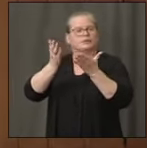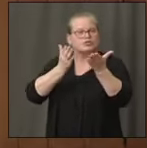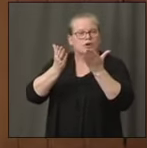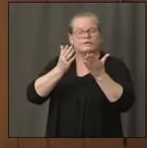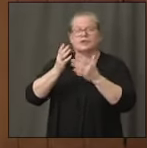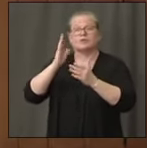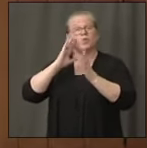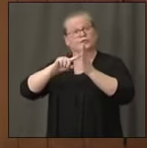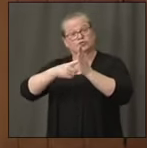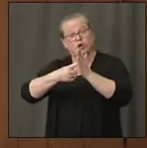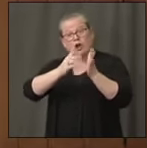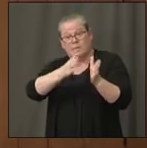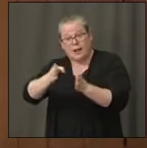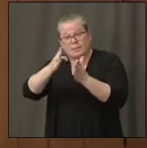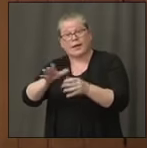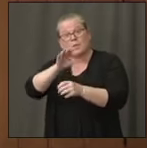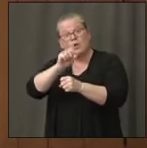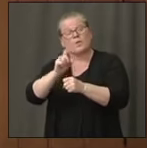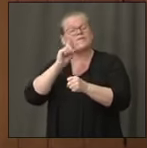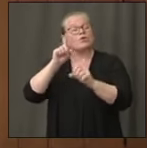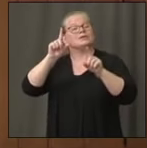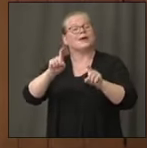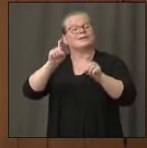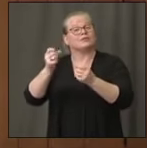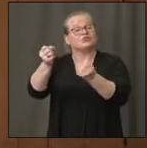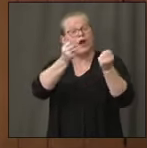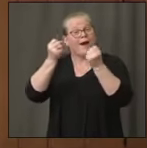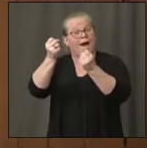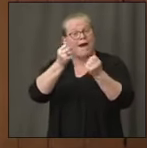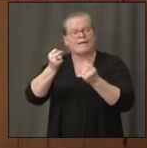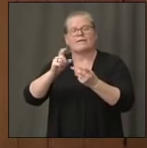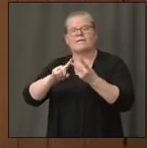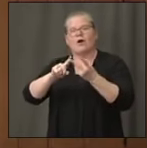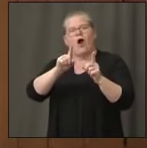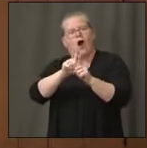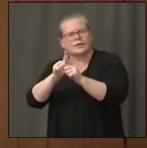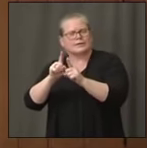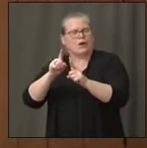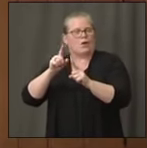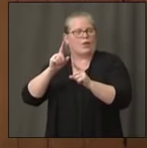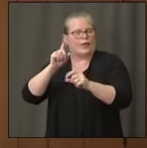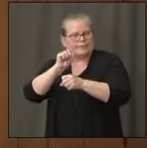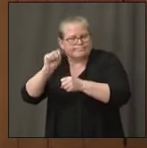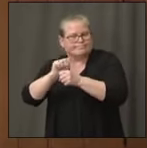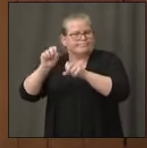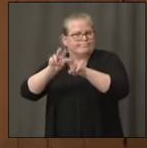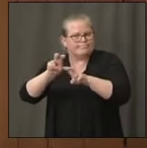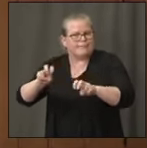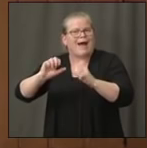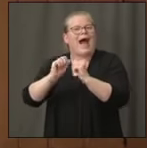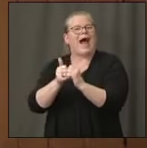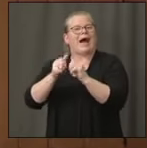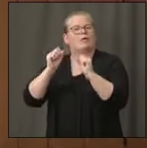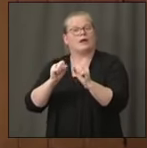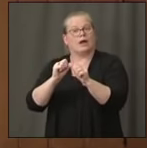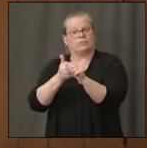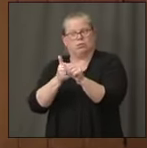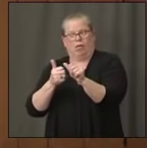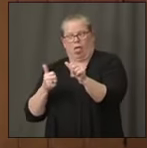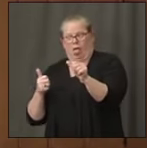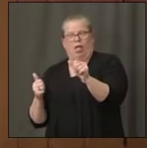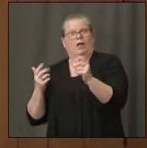limited fashion. But they're also working on some creative approaches for how we clear the substantial backlog of testing that has built up over the last three